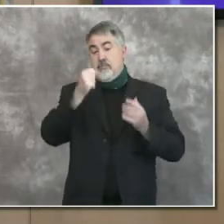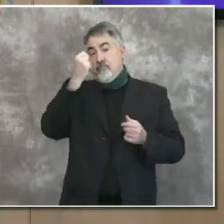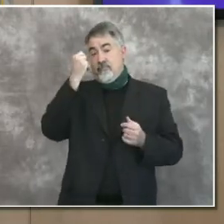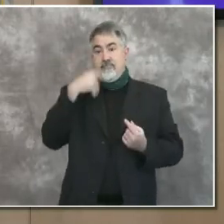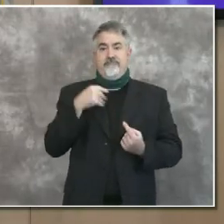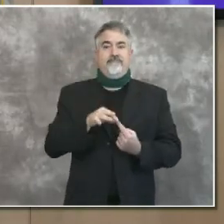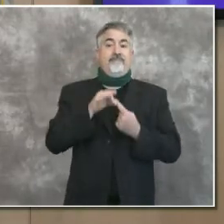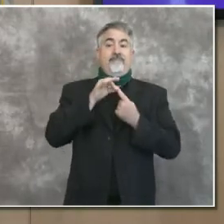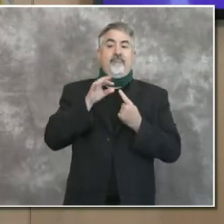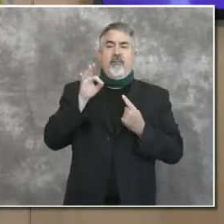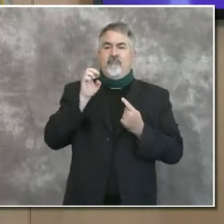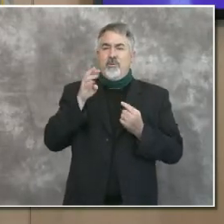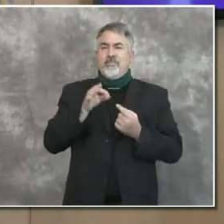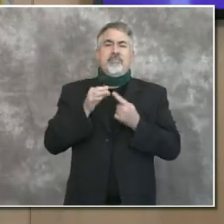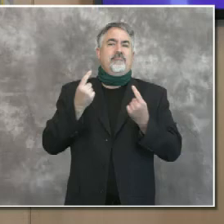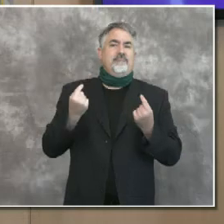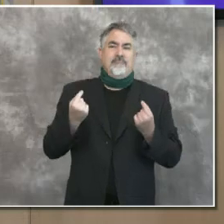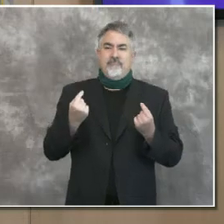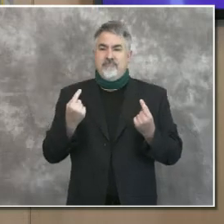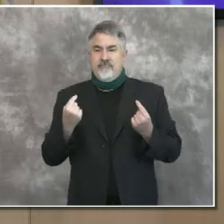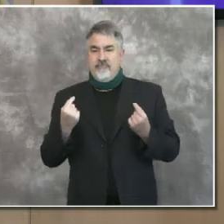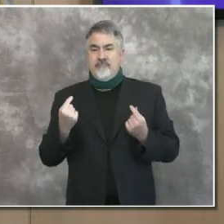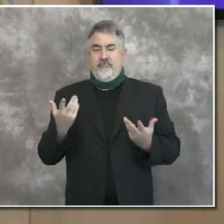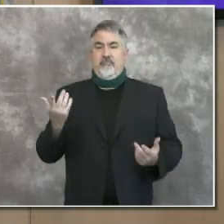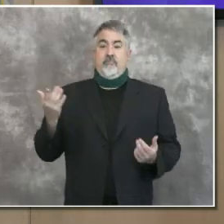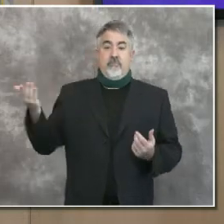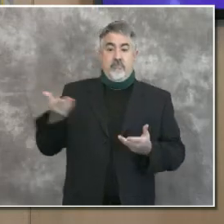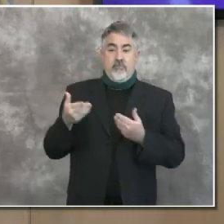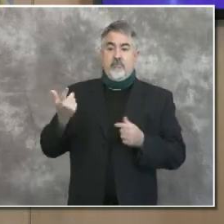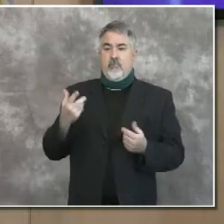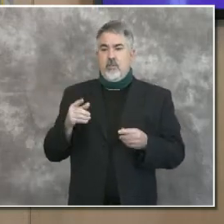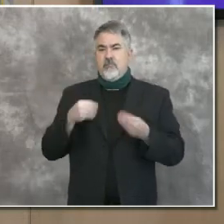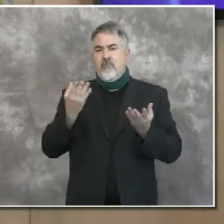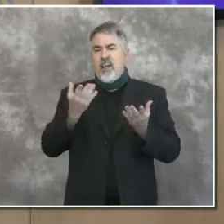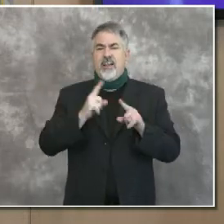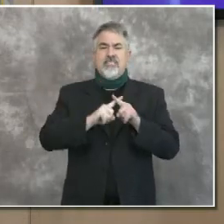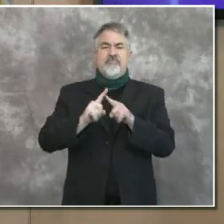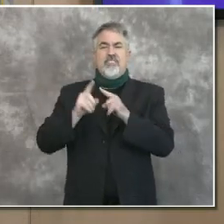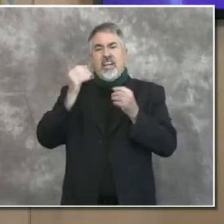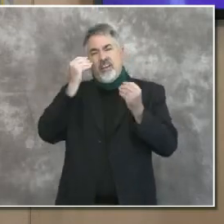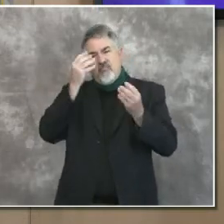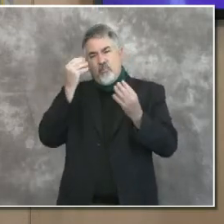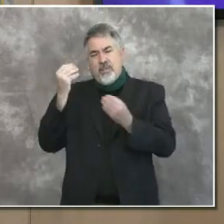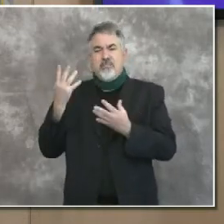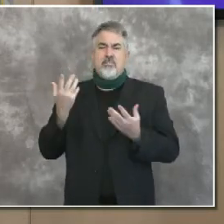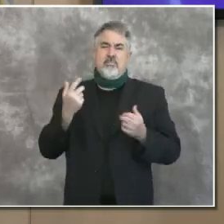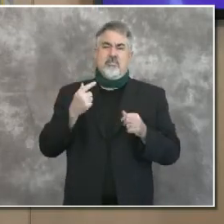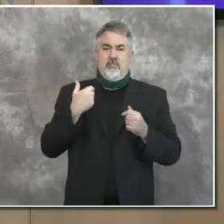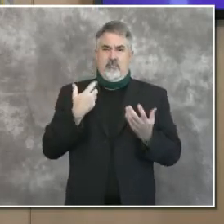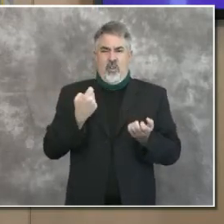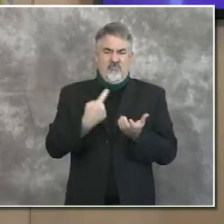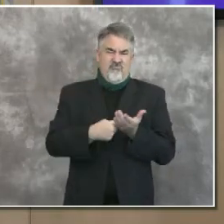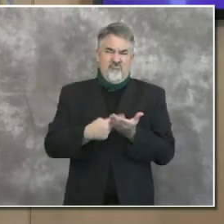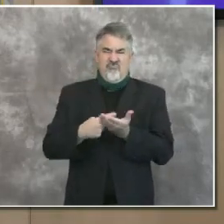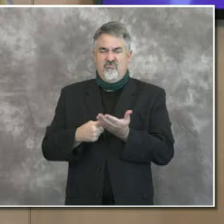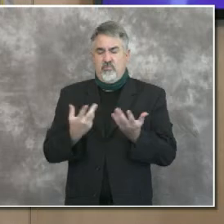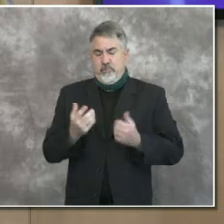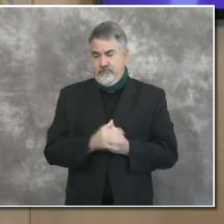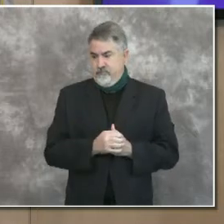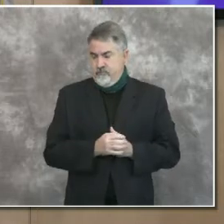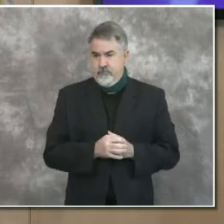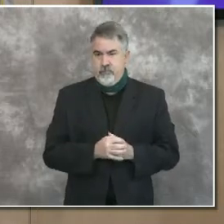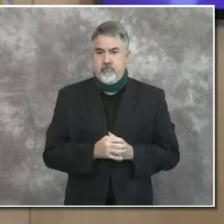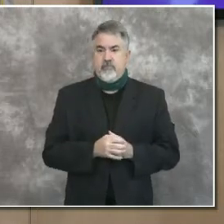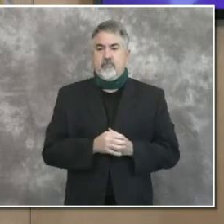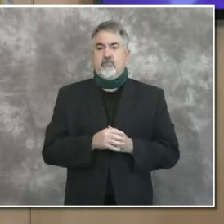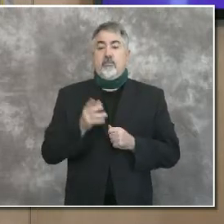to introduce you to, or one new guest, to provide some new information that we wanted to cover today. Supervisor Fletcher is here to provide